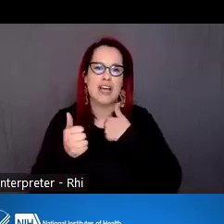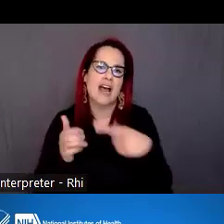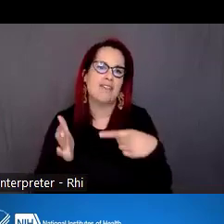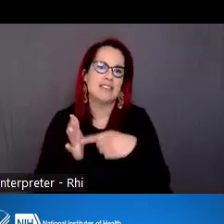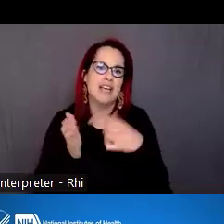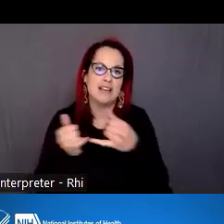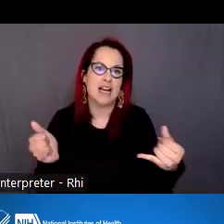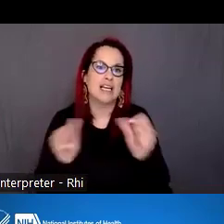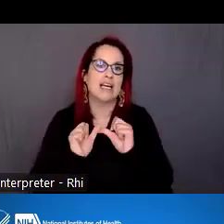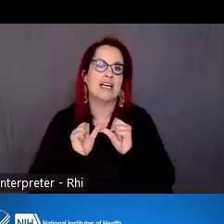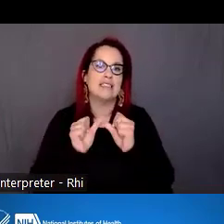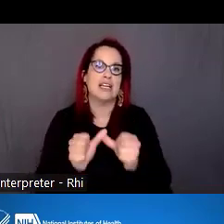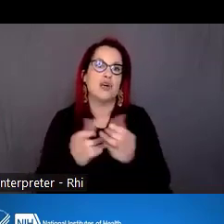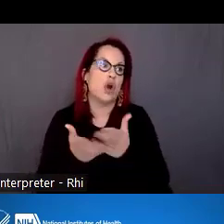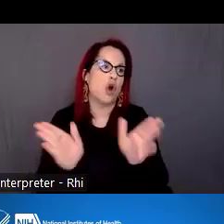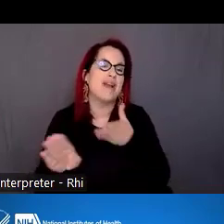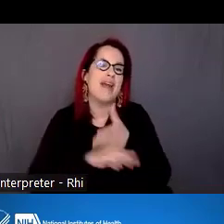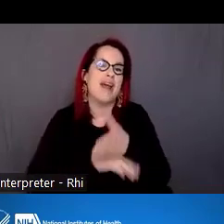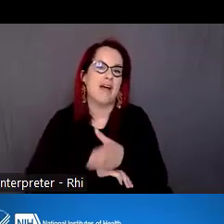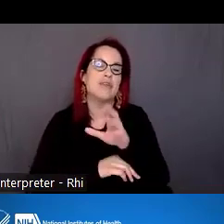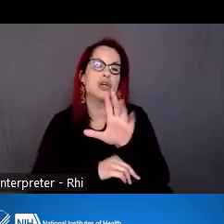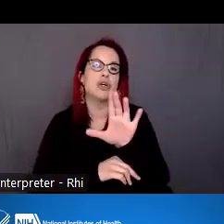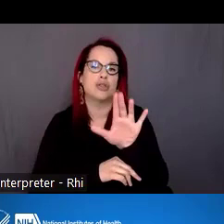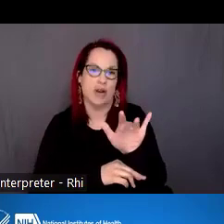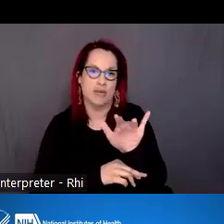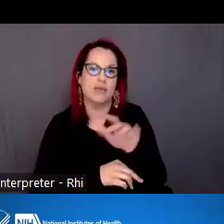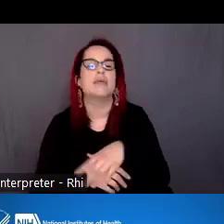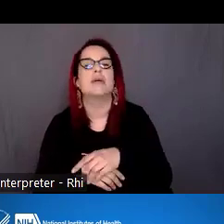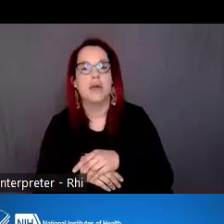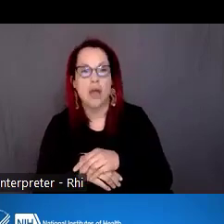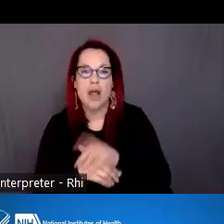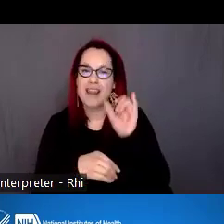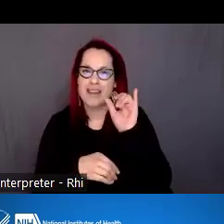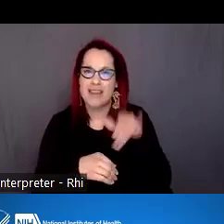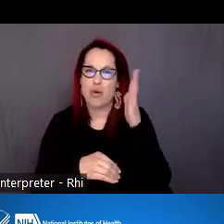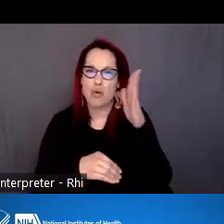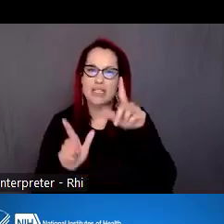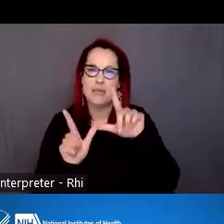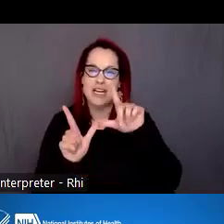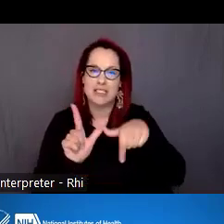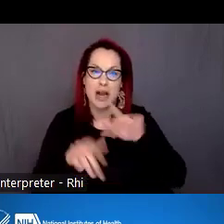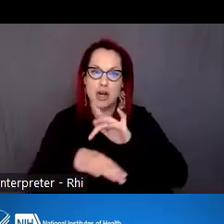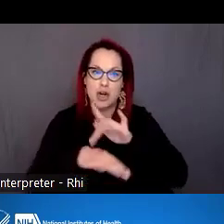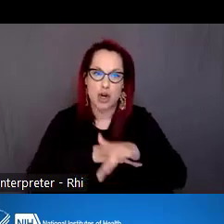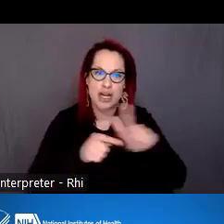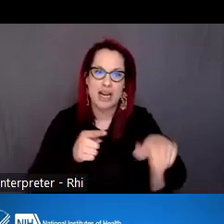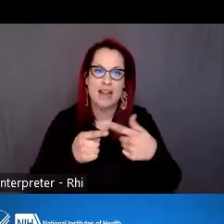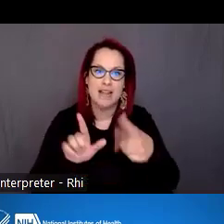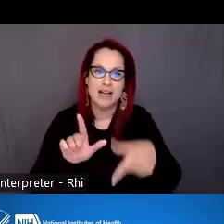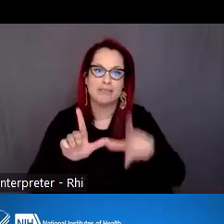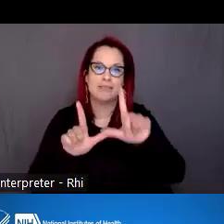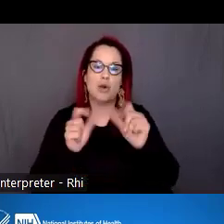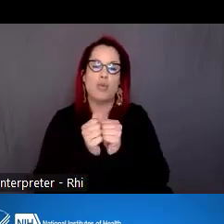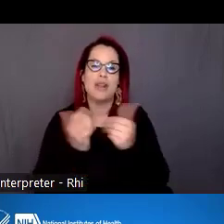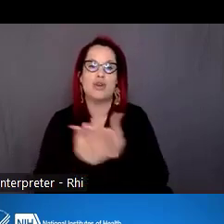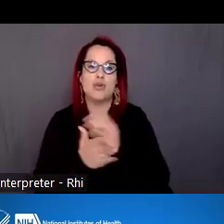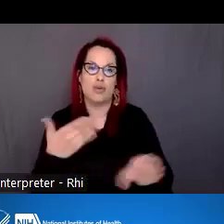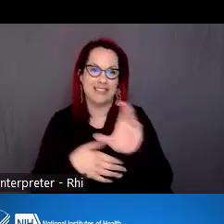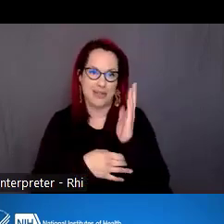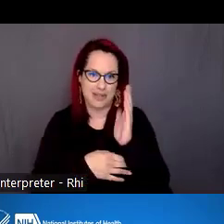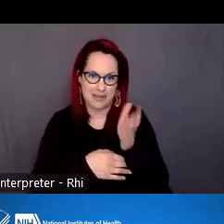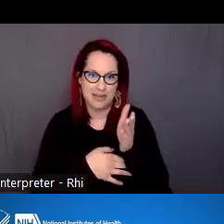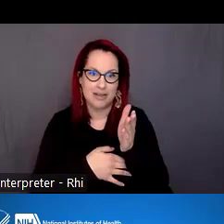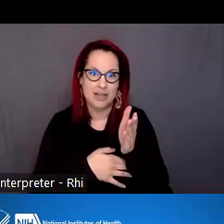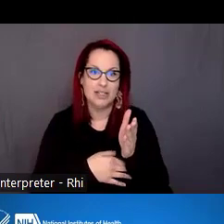beyond 2025, will need to be expired early and reissued with the new criteria. Make a timeline, make a